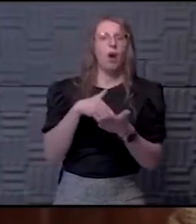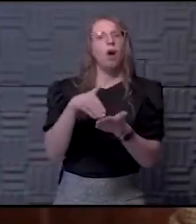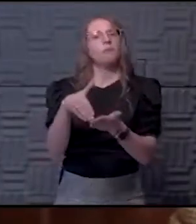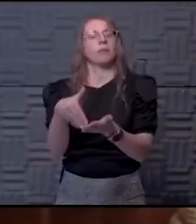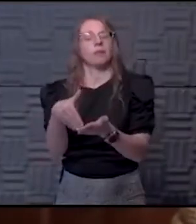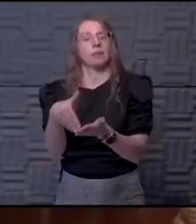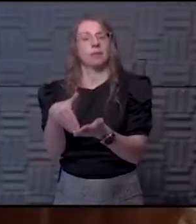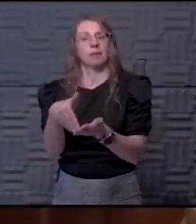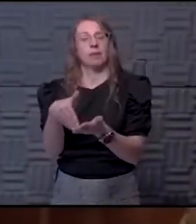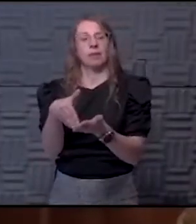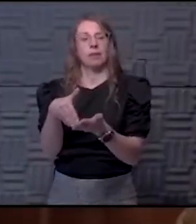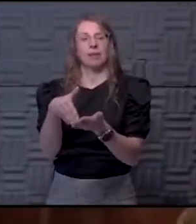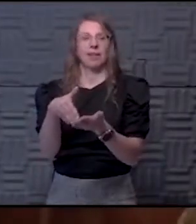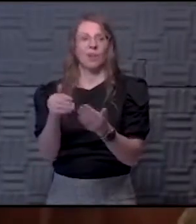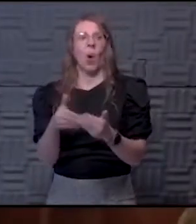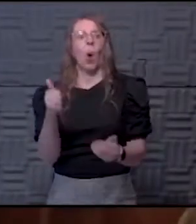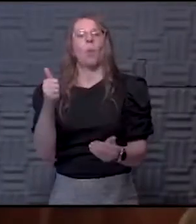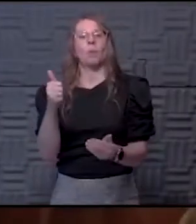oftentimes, it's almost a